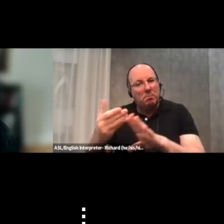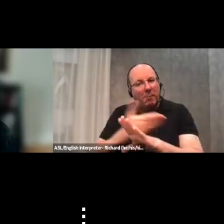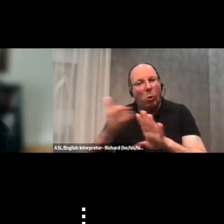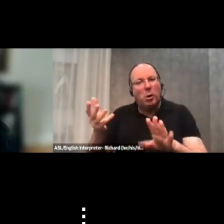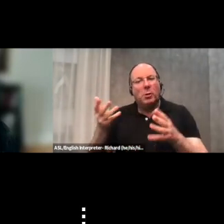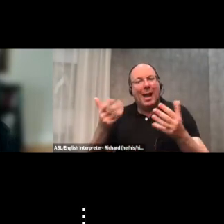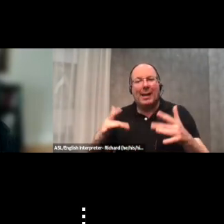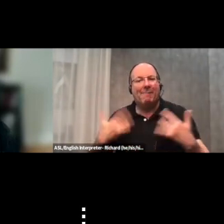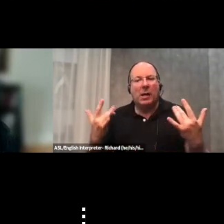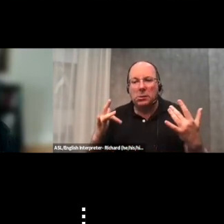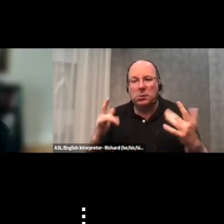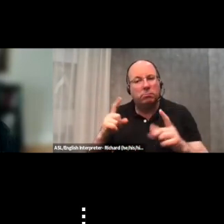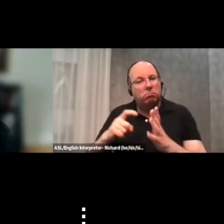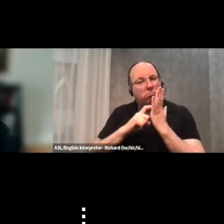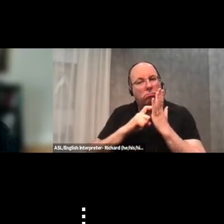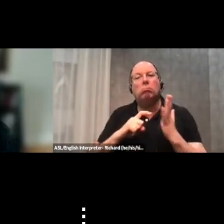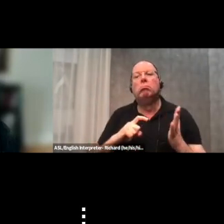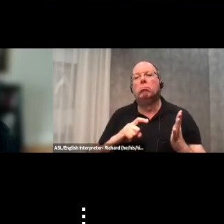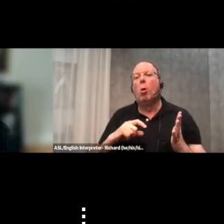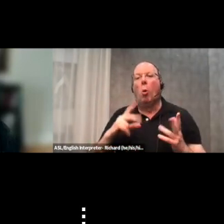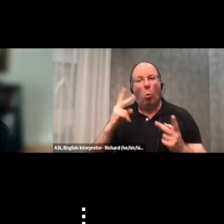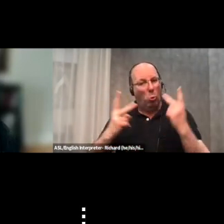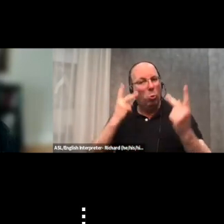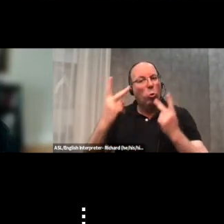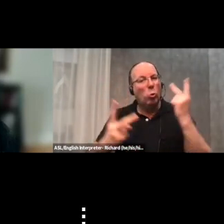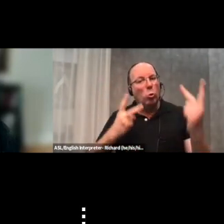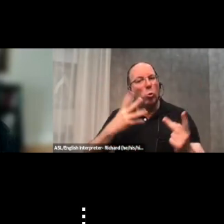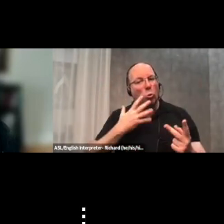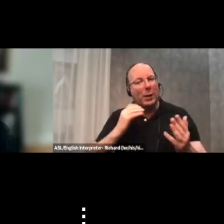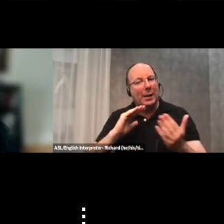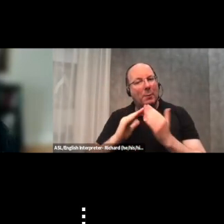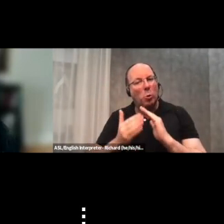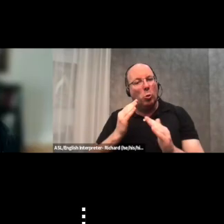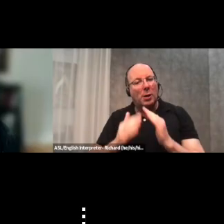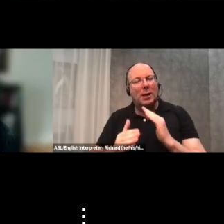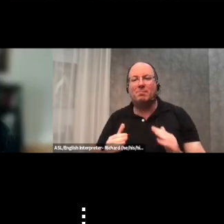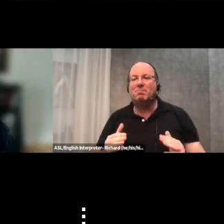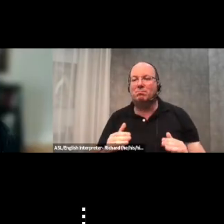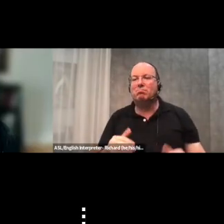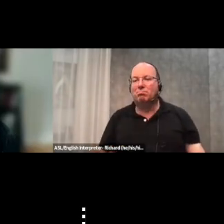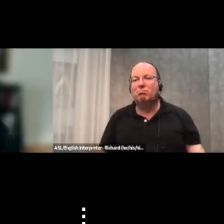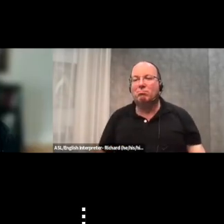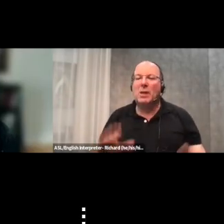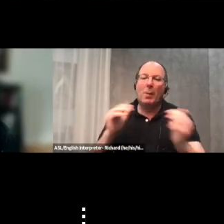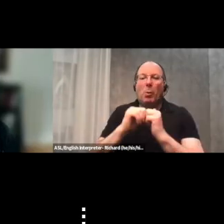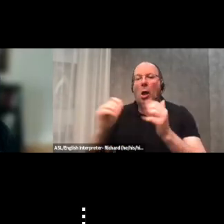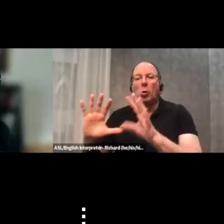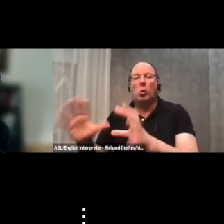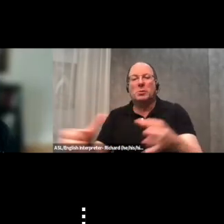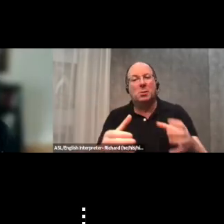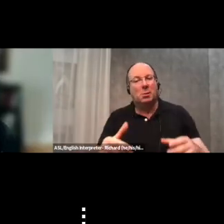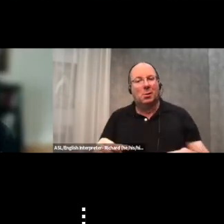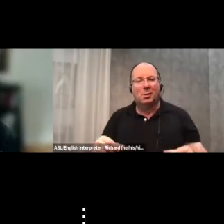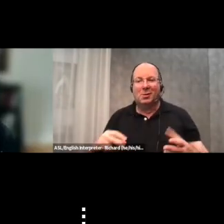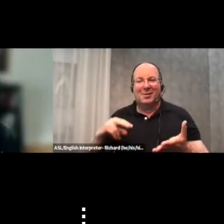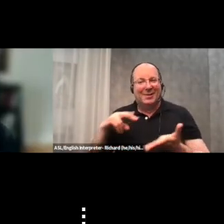attending events. So that's definitely something I see more in the kink community than other groups. So yay for them.